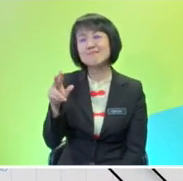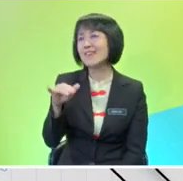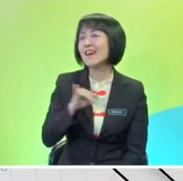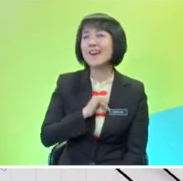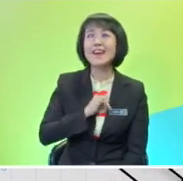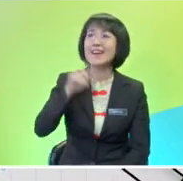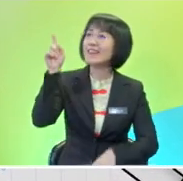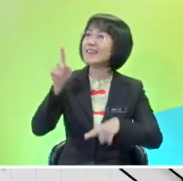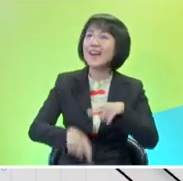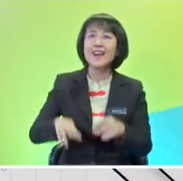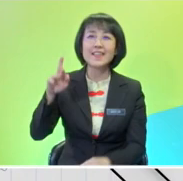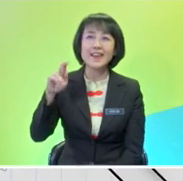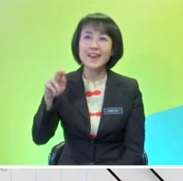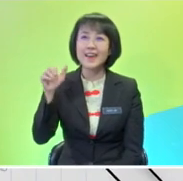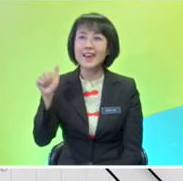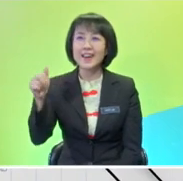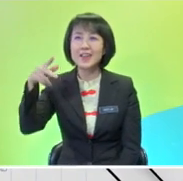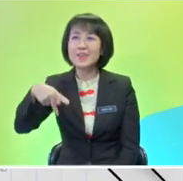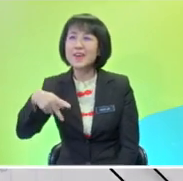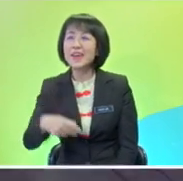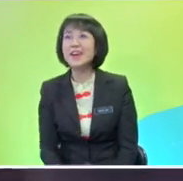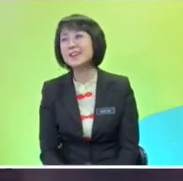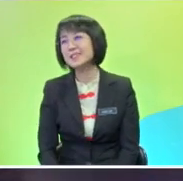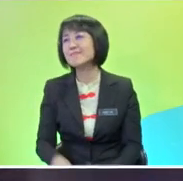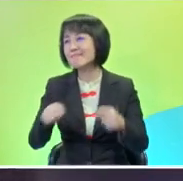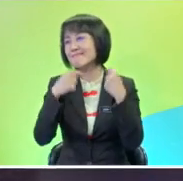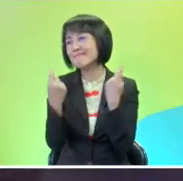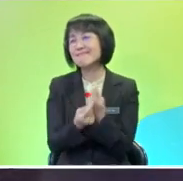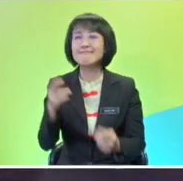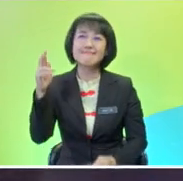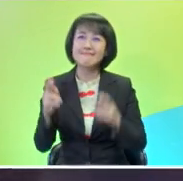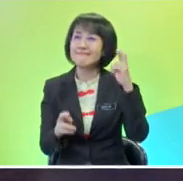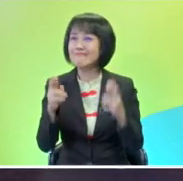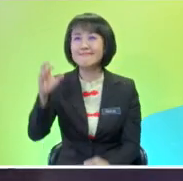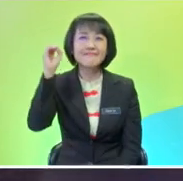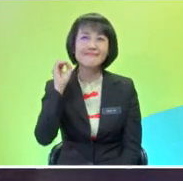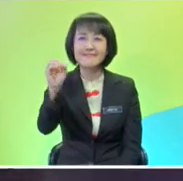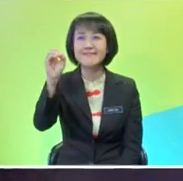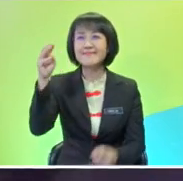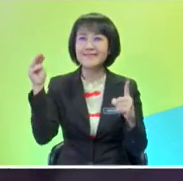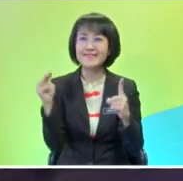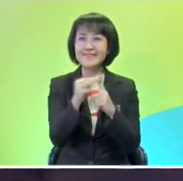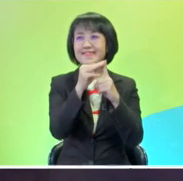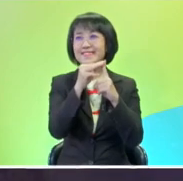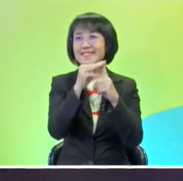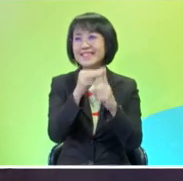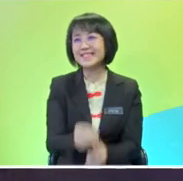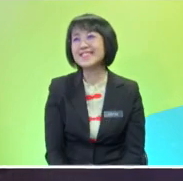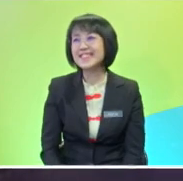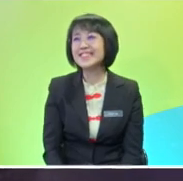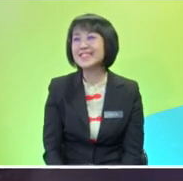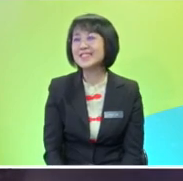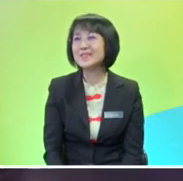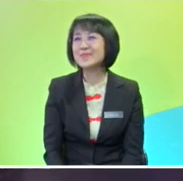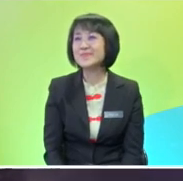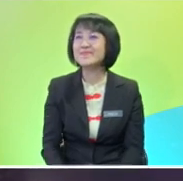rap. So it looks like Team Robot doesn't Team get Robot a point. Team Robot still has got no points. Good question, Irene. Okay. Okay,